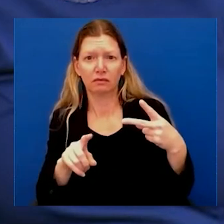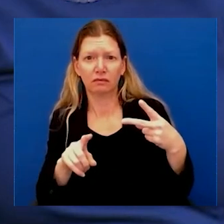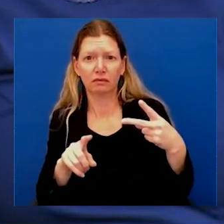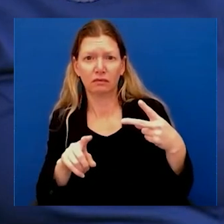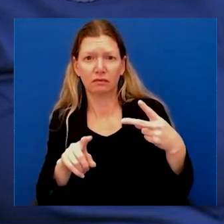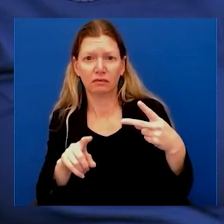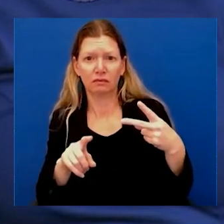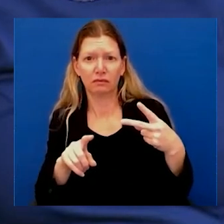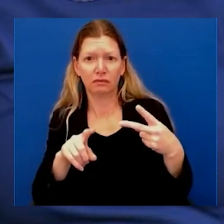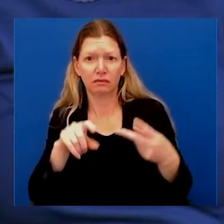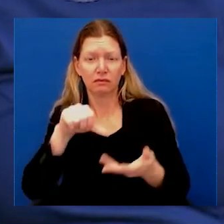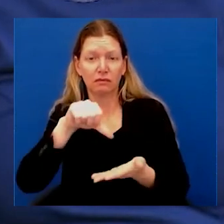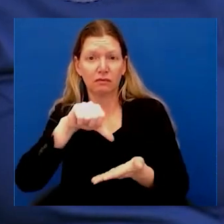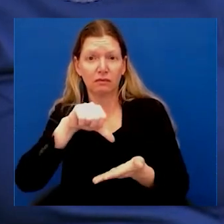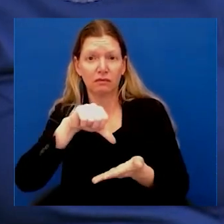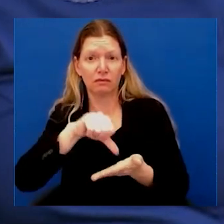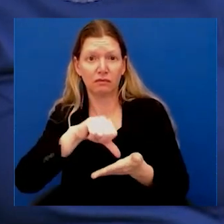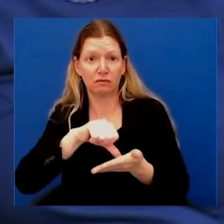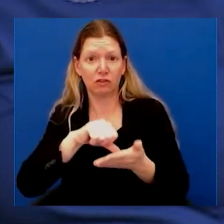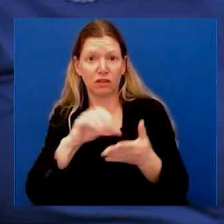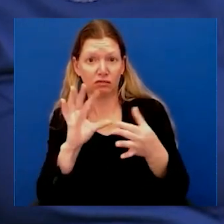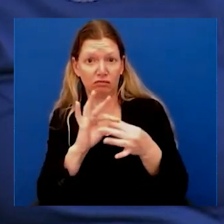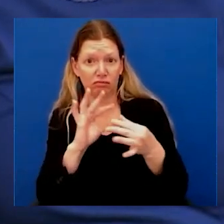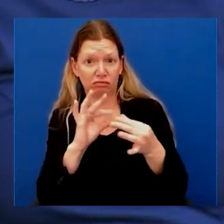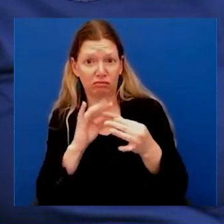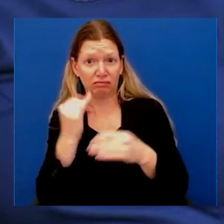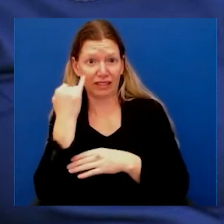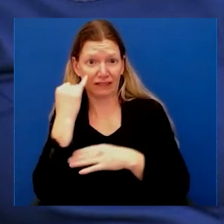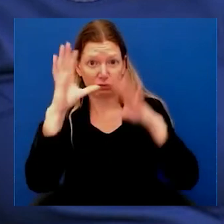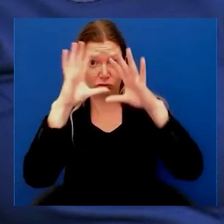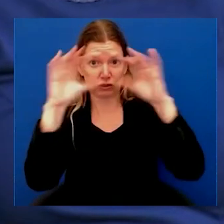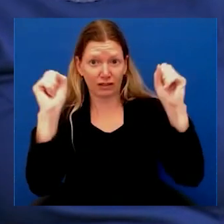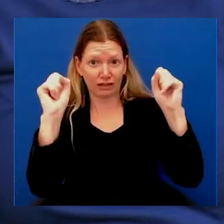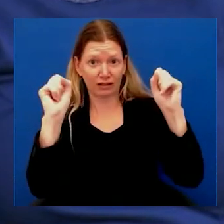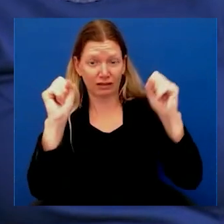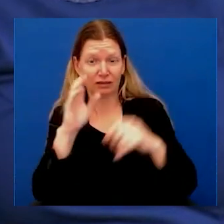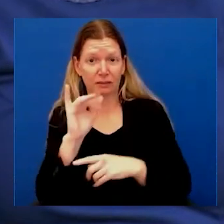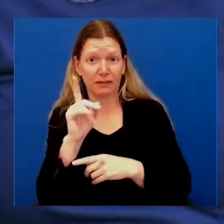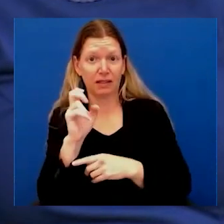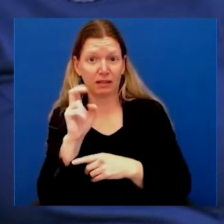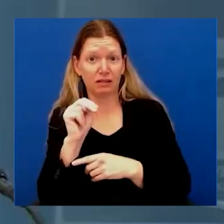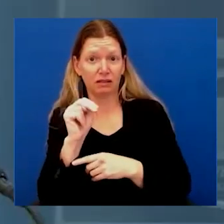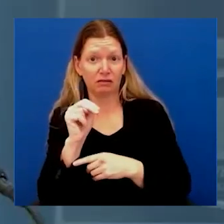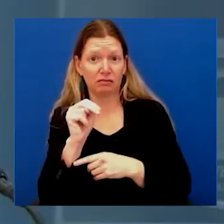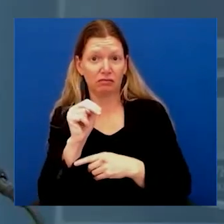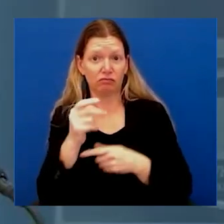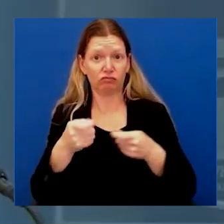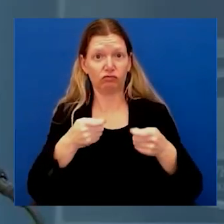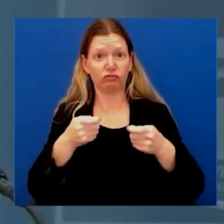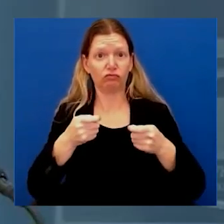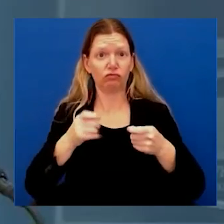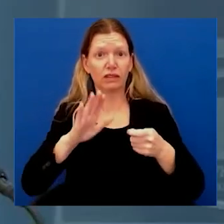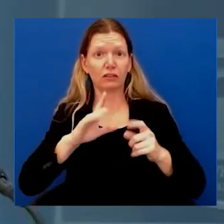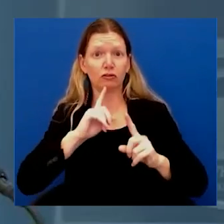expanding if President Biden shows restraint in his response that may be forthcoming? The folks that need to show